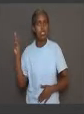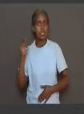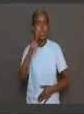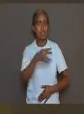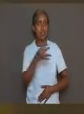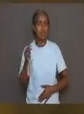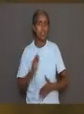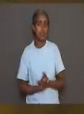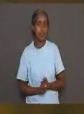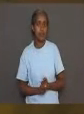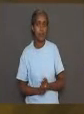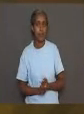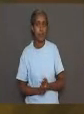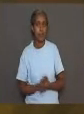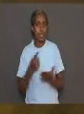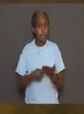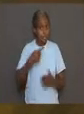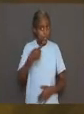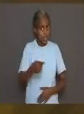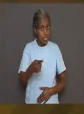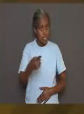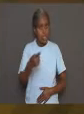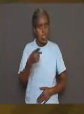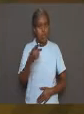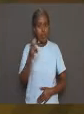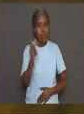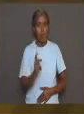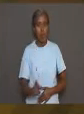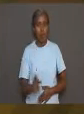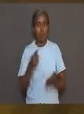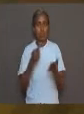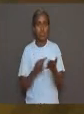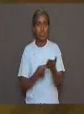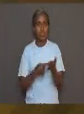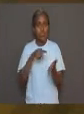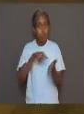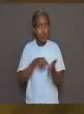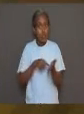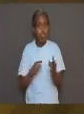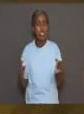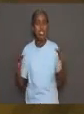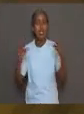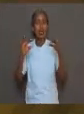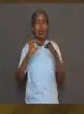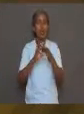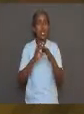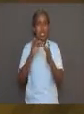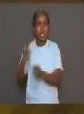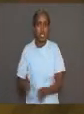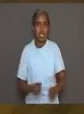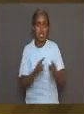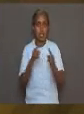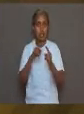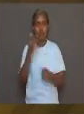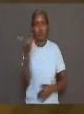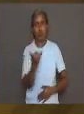table. Then plot these points in a coordinate system to